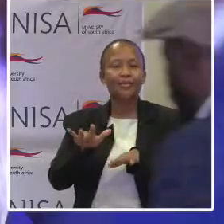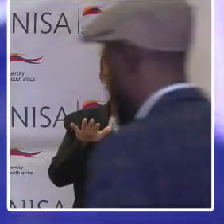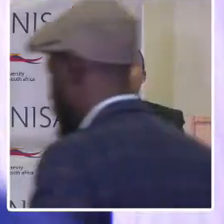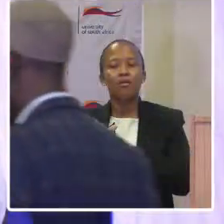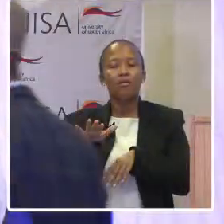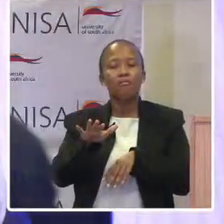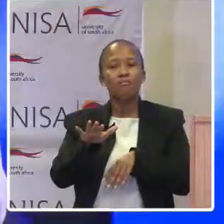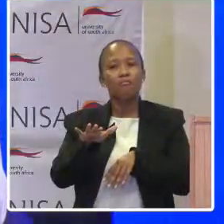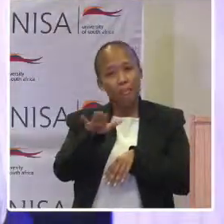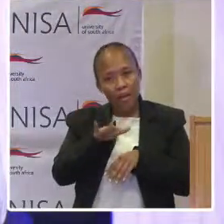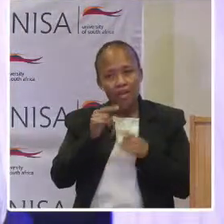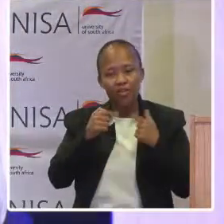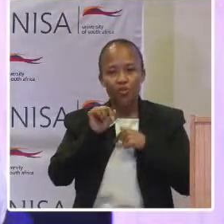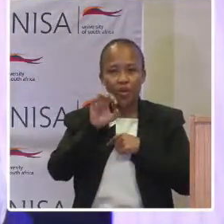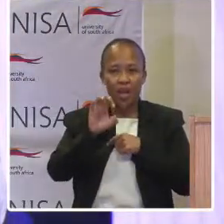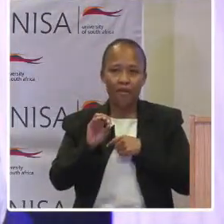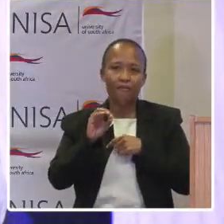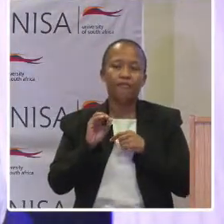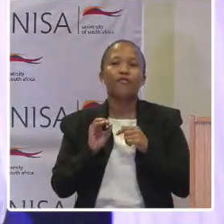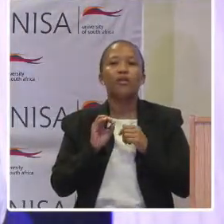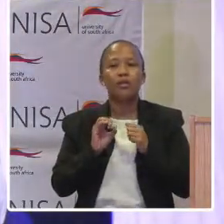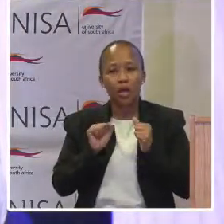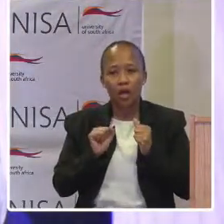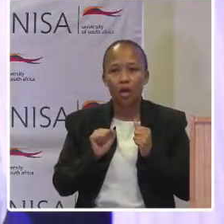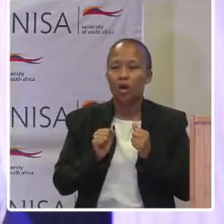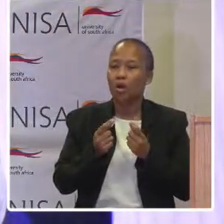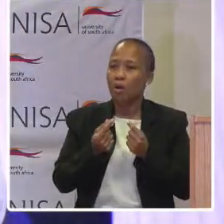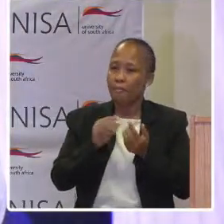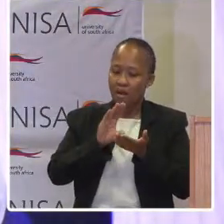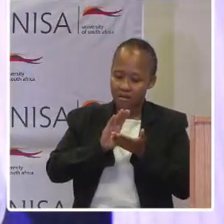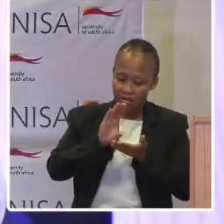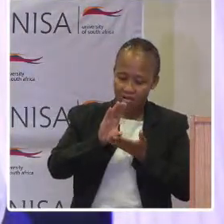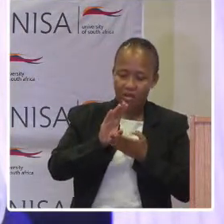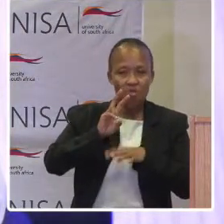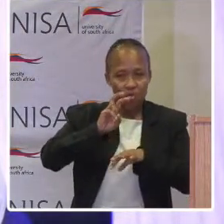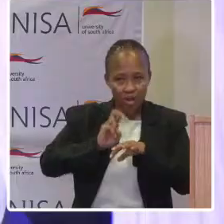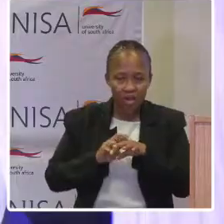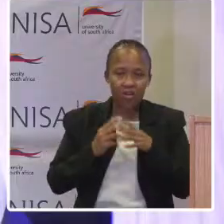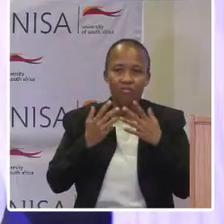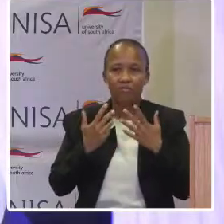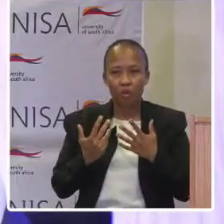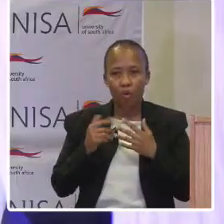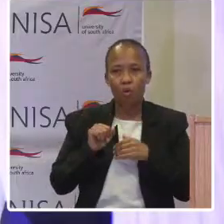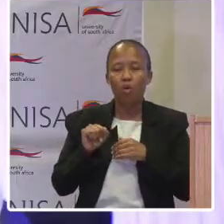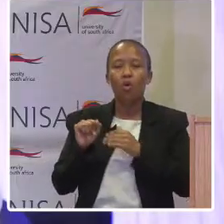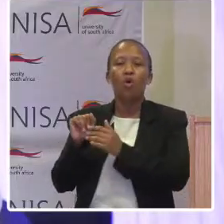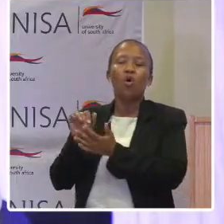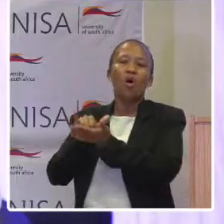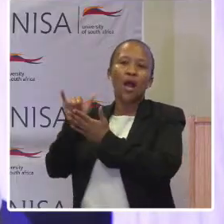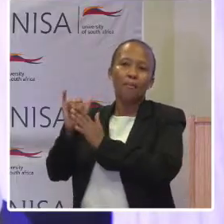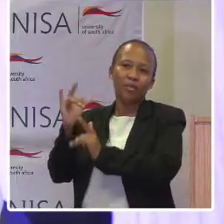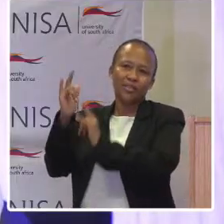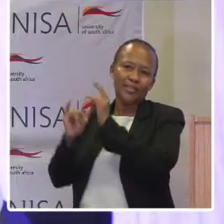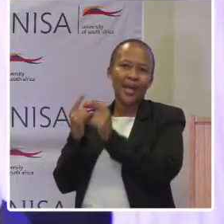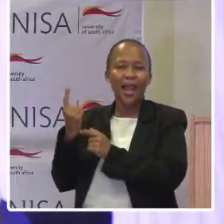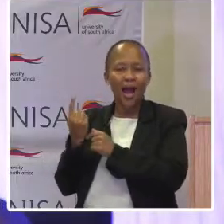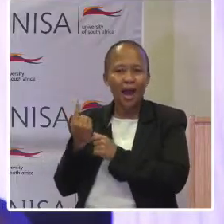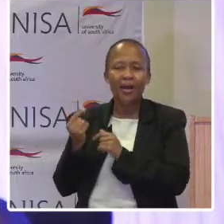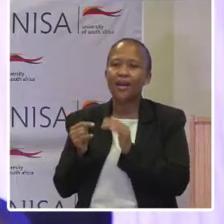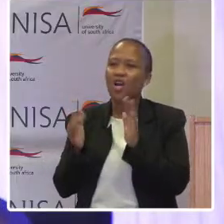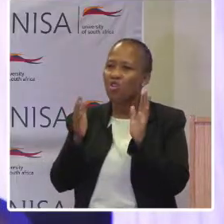This focuses on developing human capital needed for Aerotropolis specific industries like logistics,